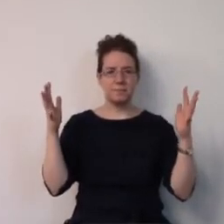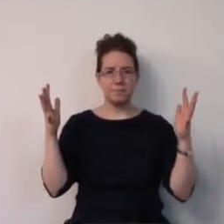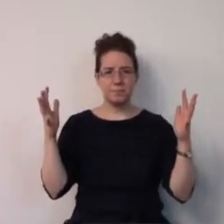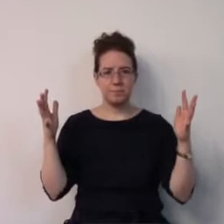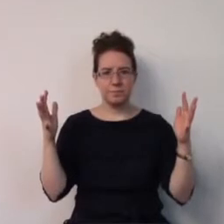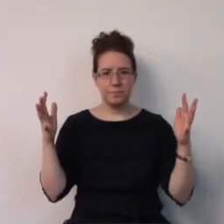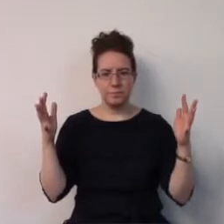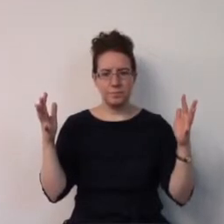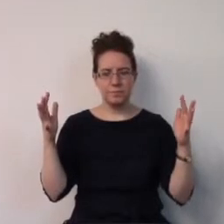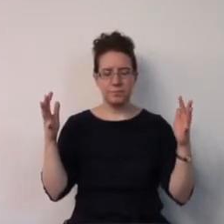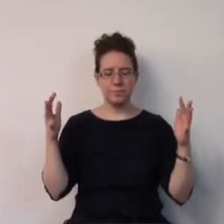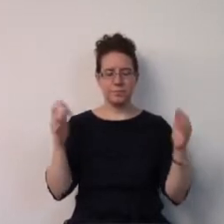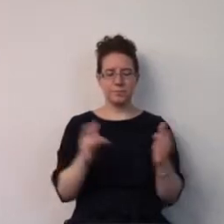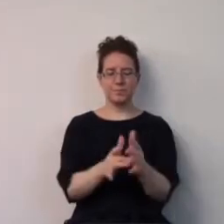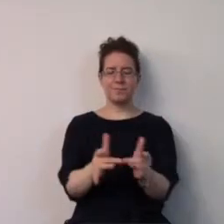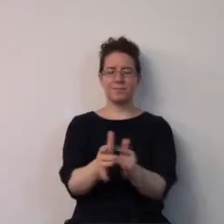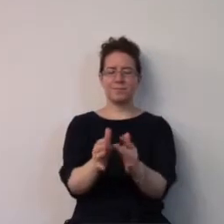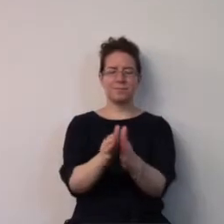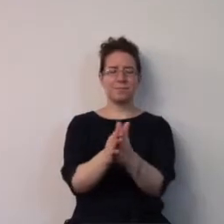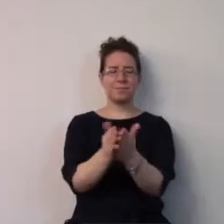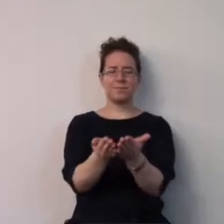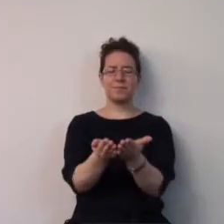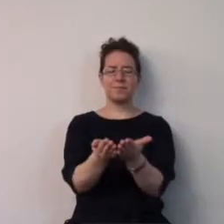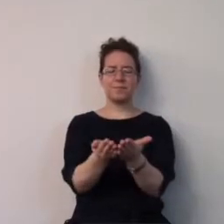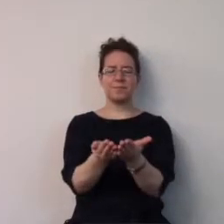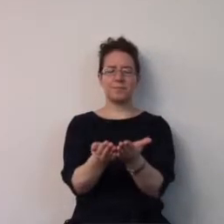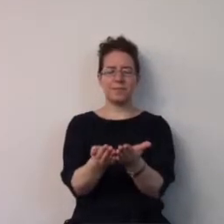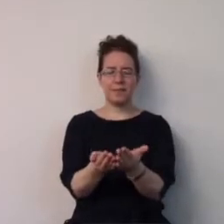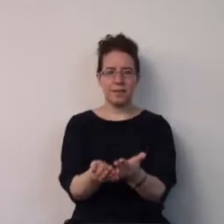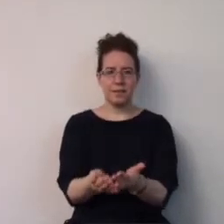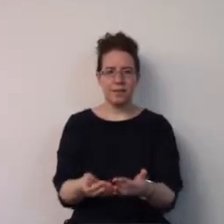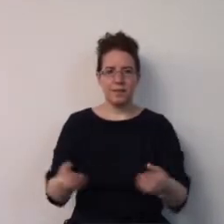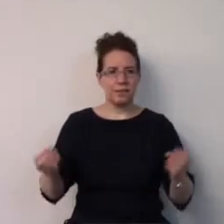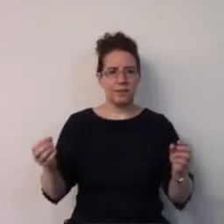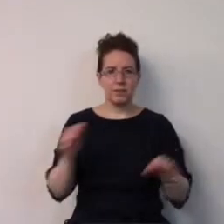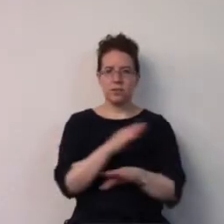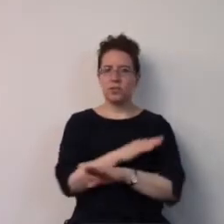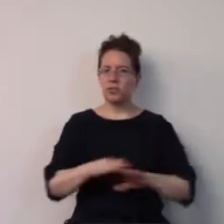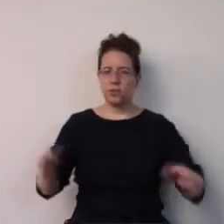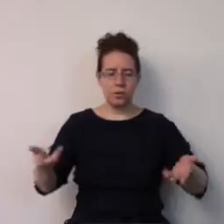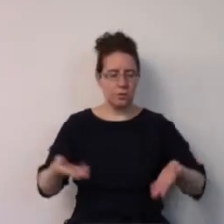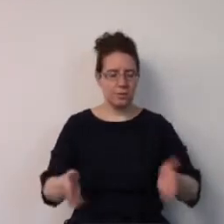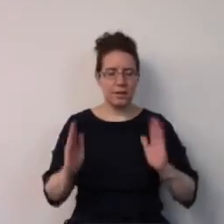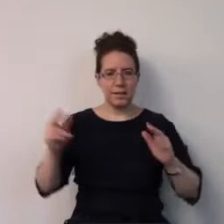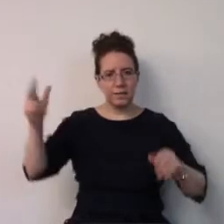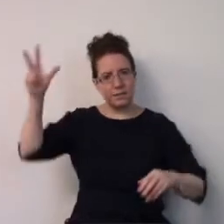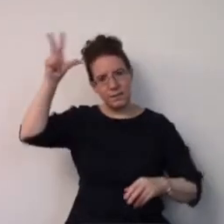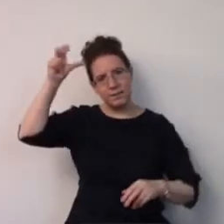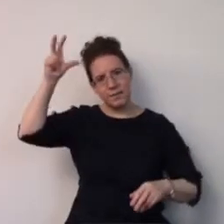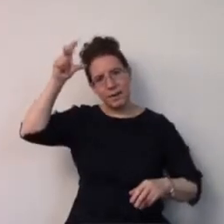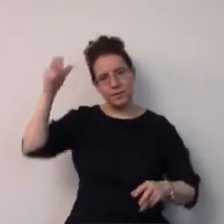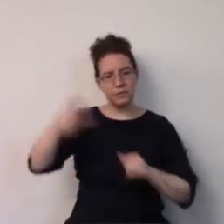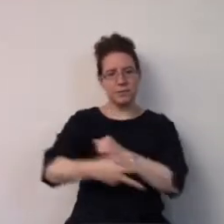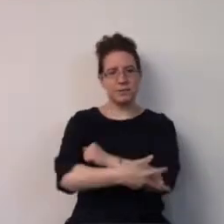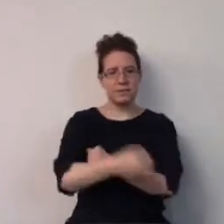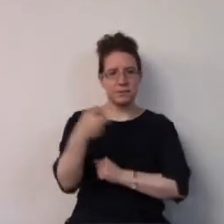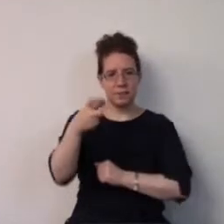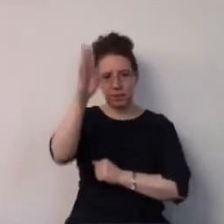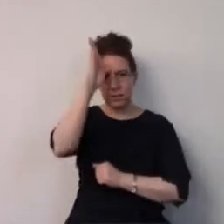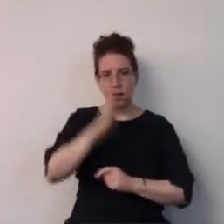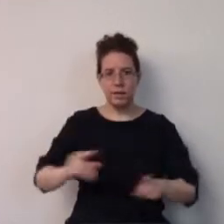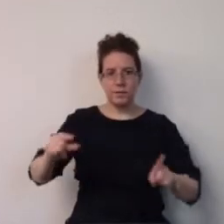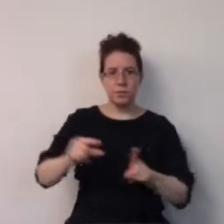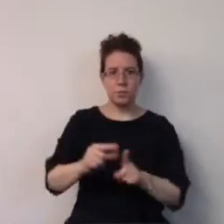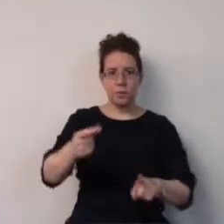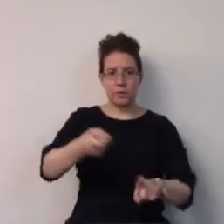devil steal the Word of God out of your heart and mind. Get it in your heart, memorize it, and stand on it. Yeah. And you know,